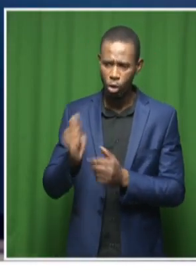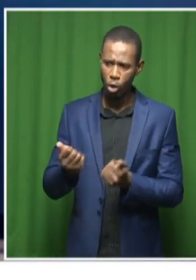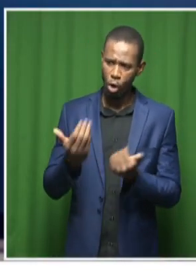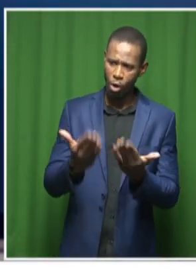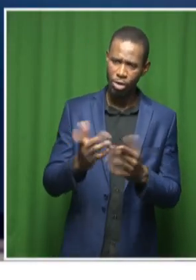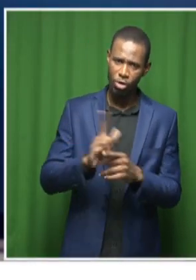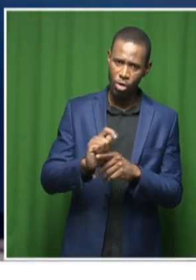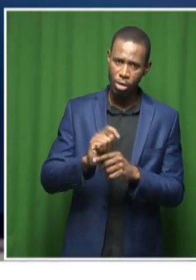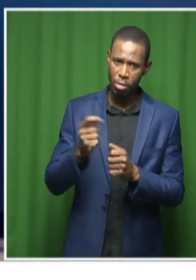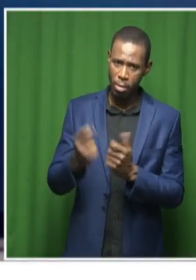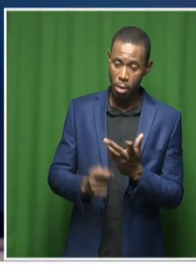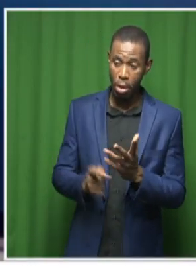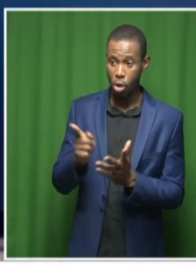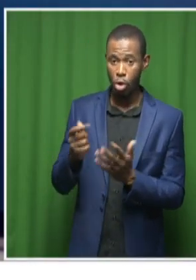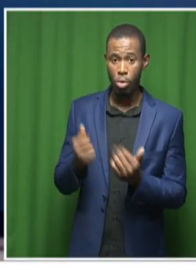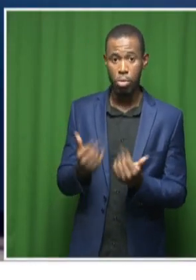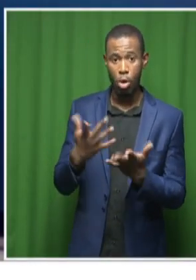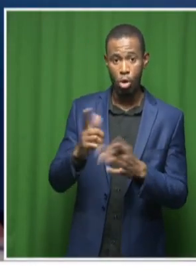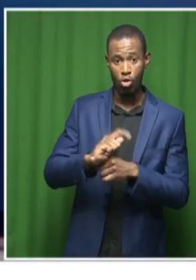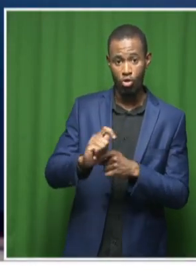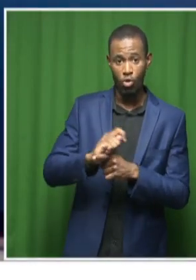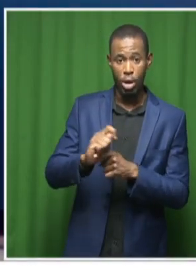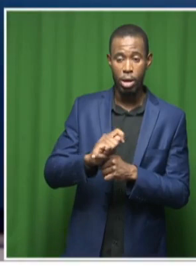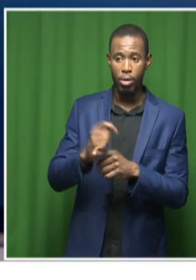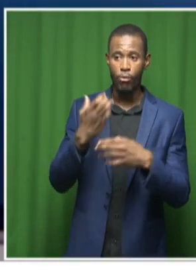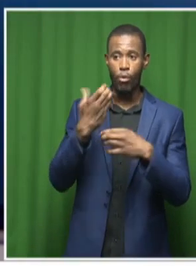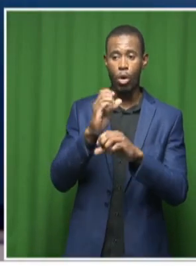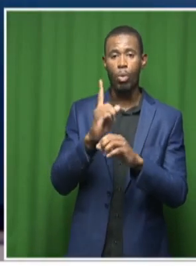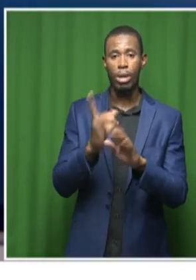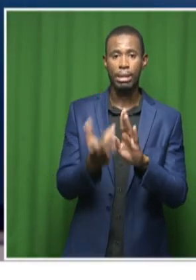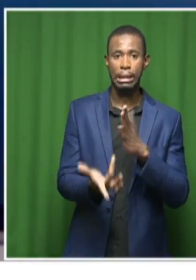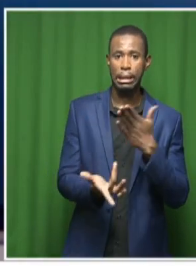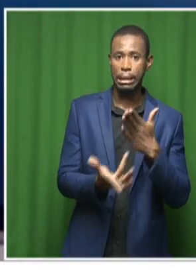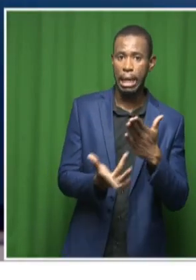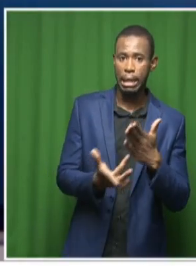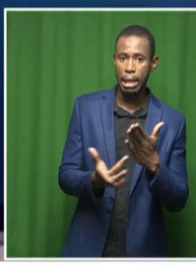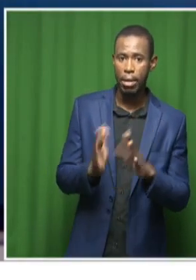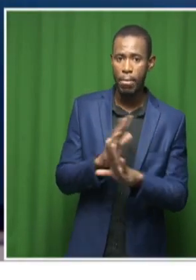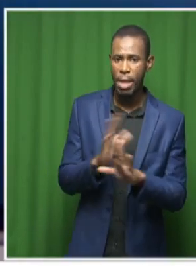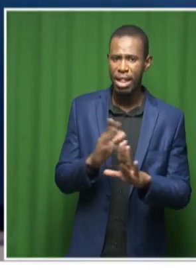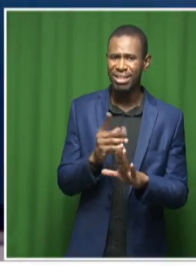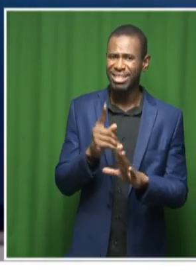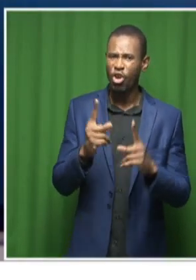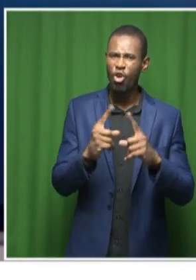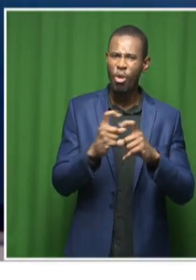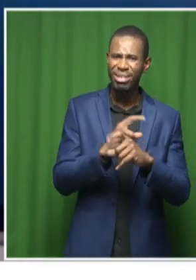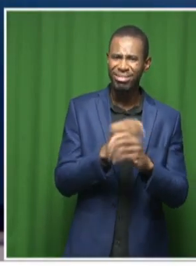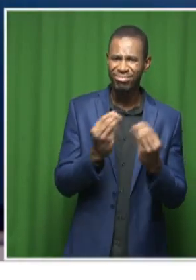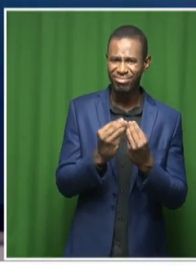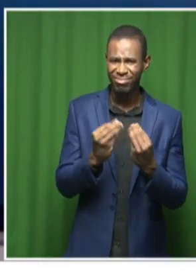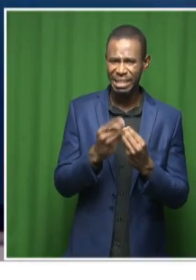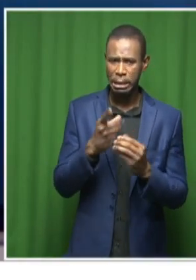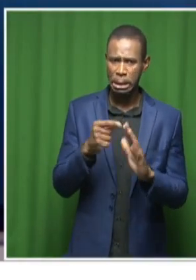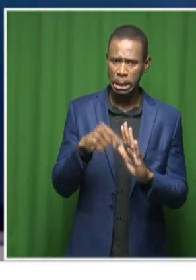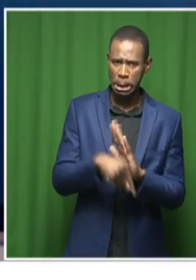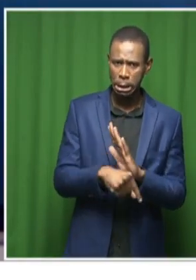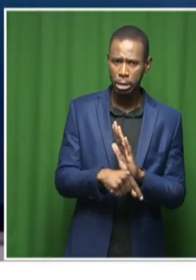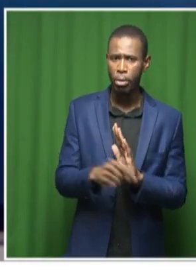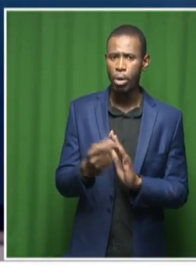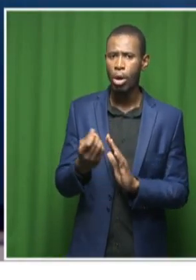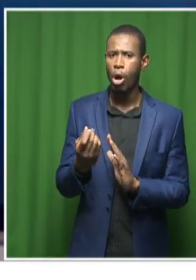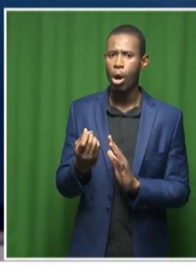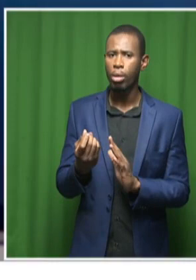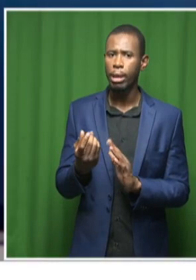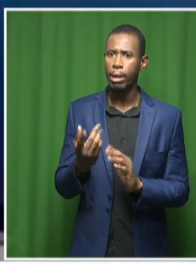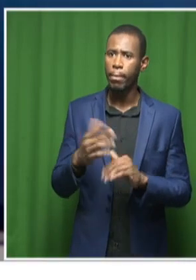there. Is it, you know, do you focus on the technical aspect of the course? Do you focus on the, you know, the elementary